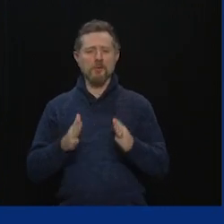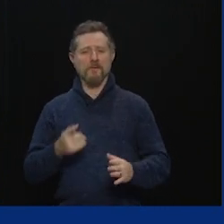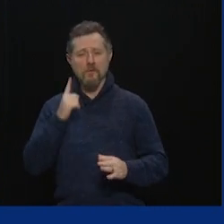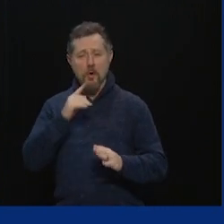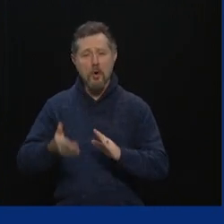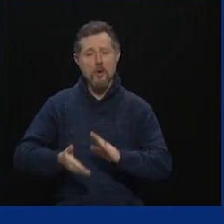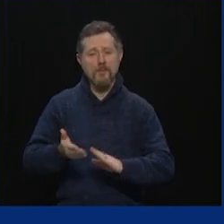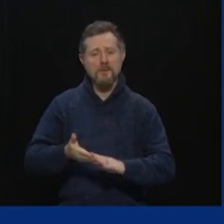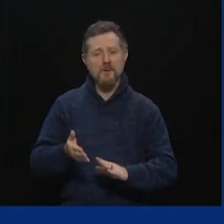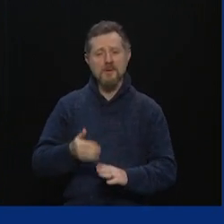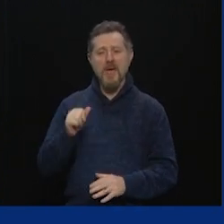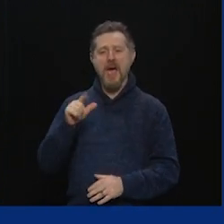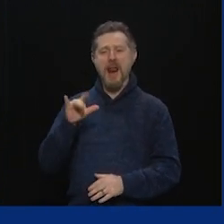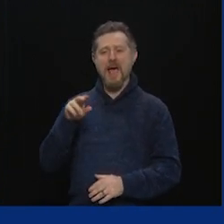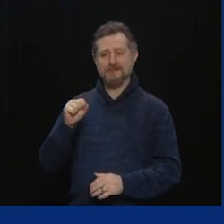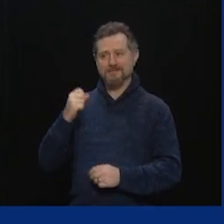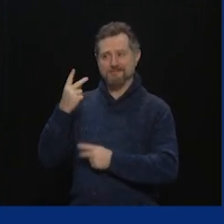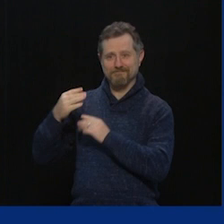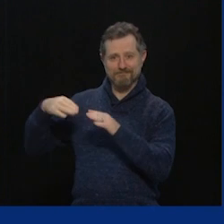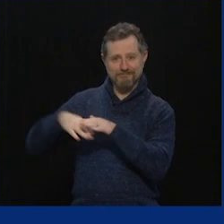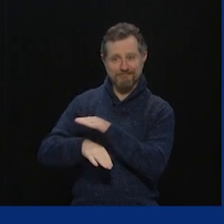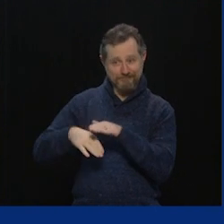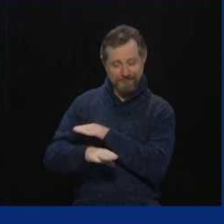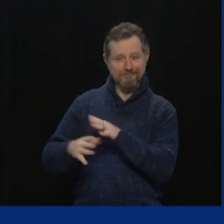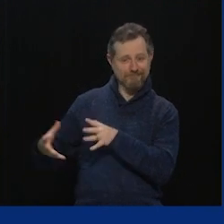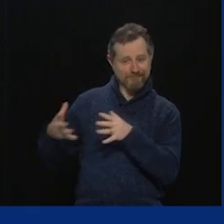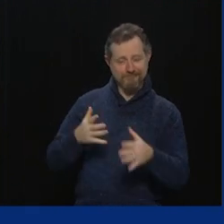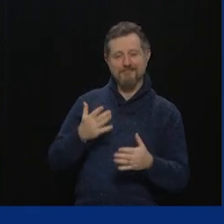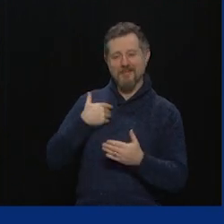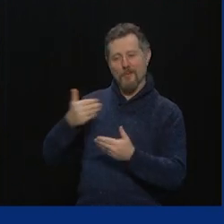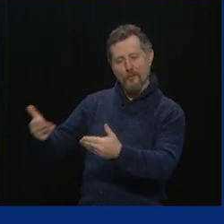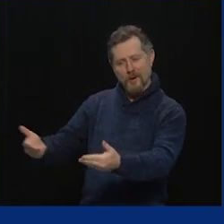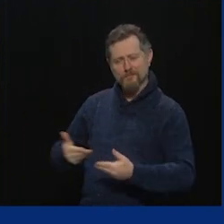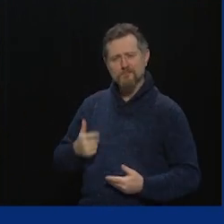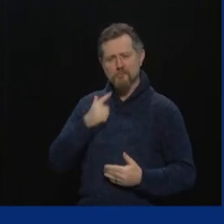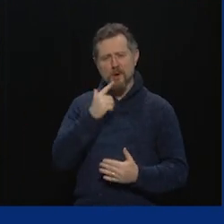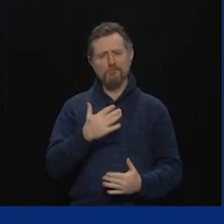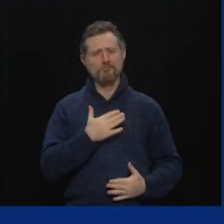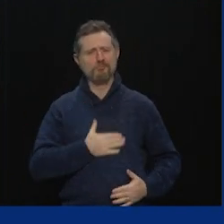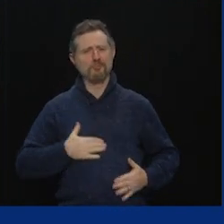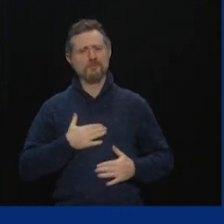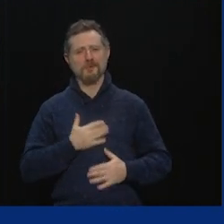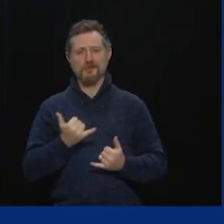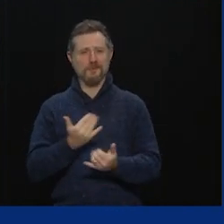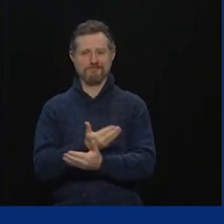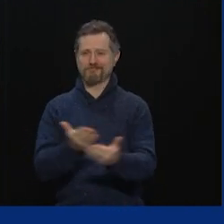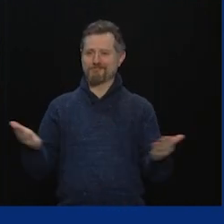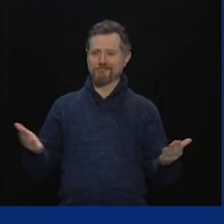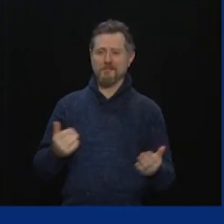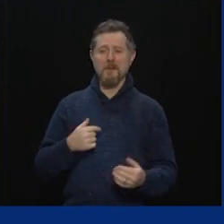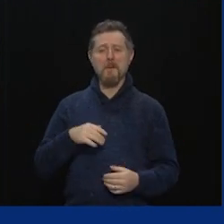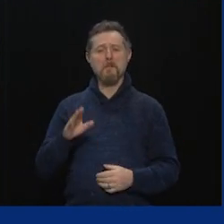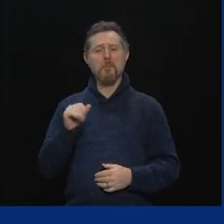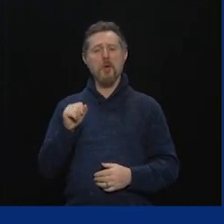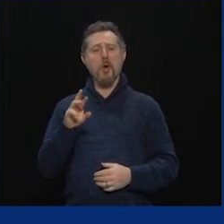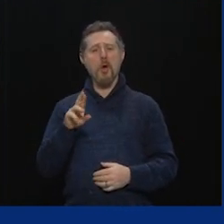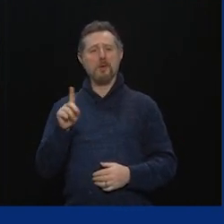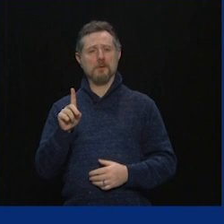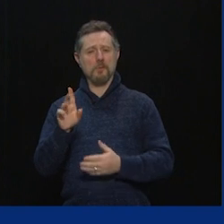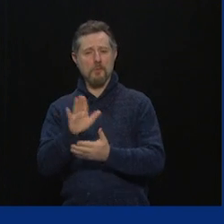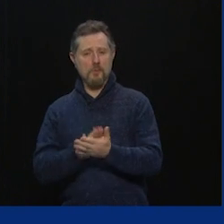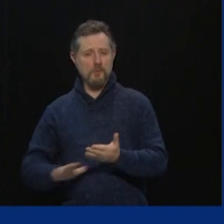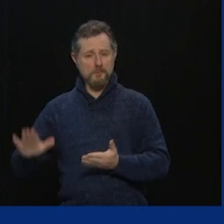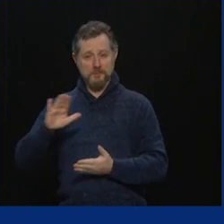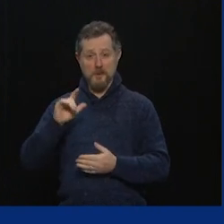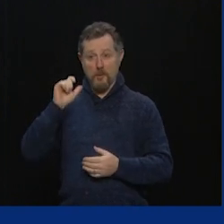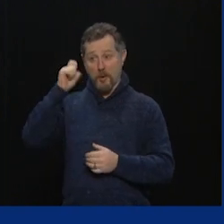Welcome. And it is a pleasure to be with you today from Bard College, along with Governor